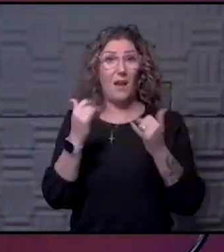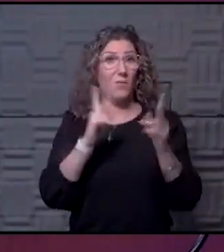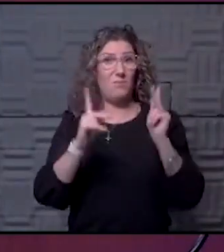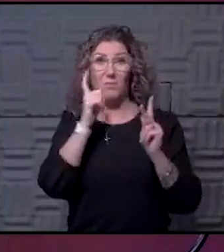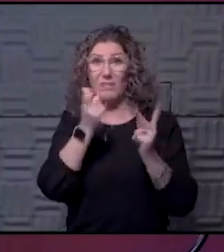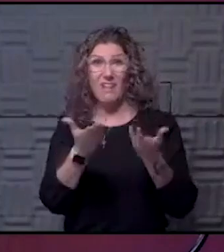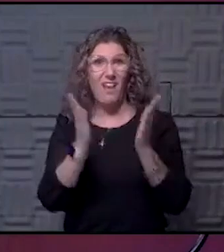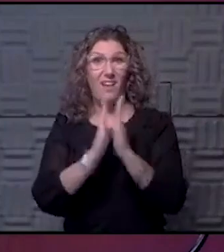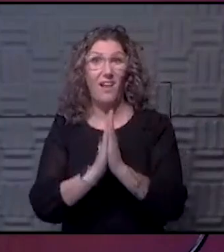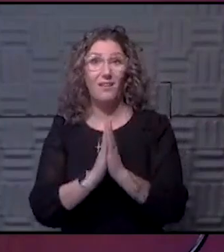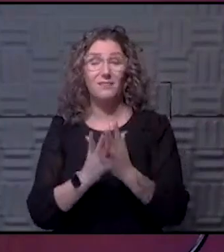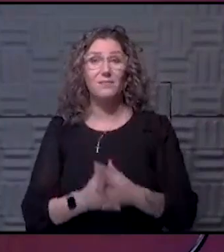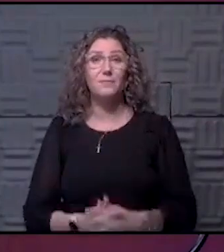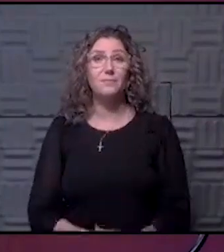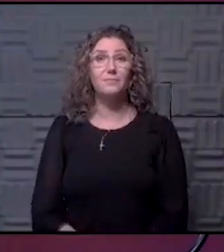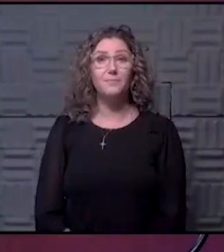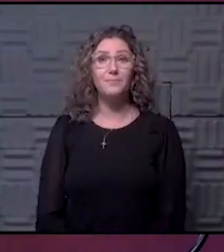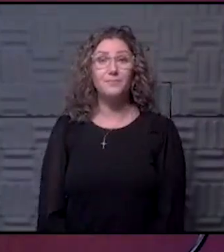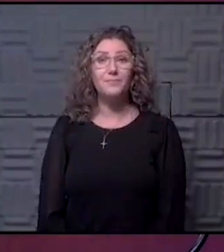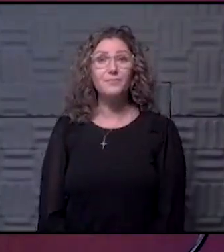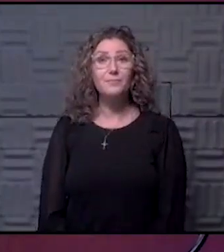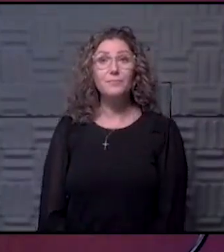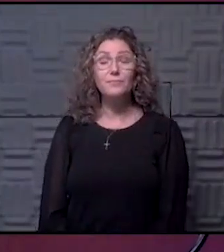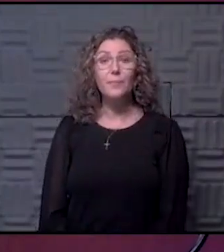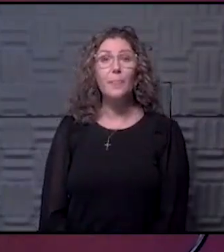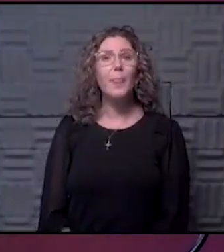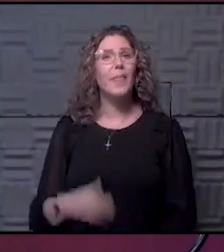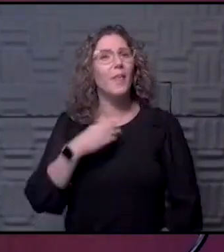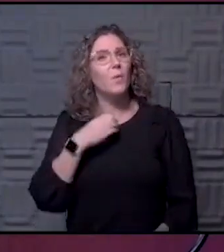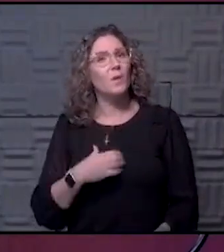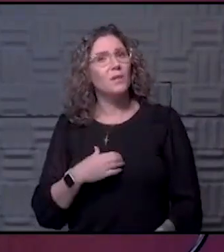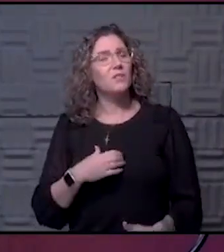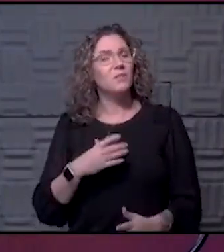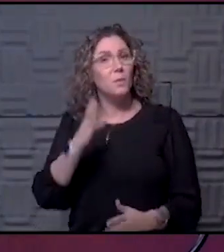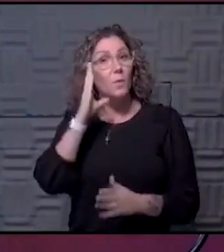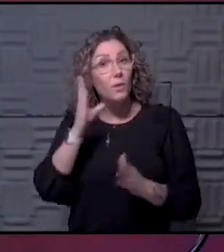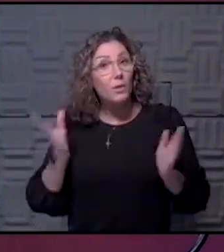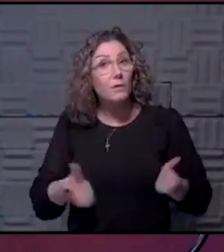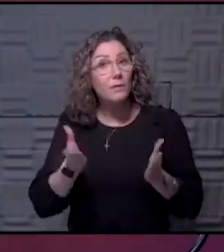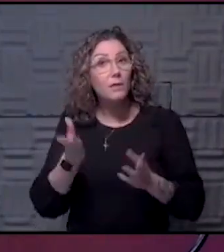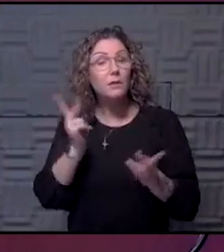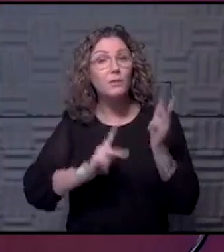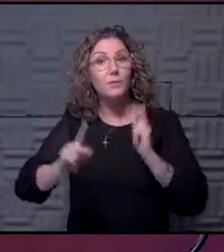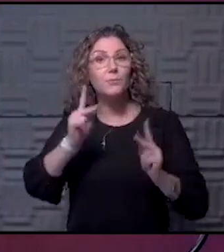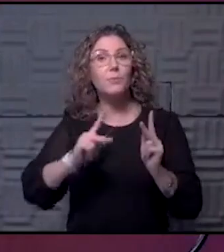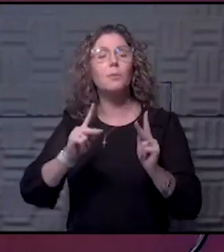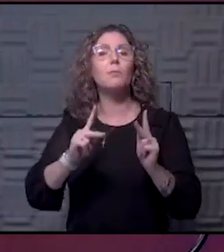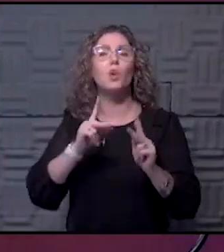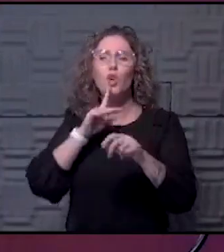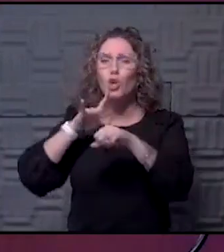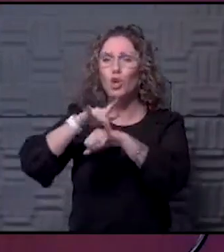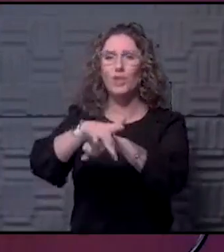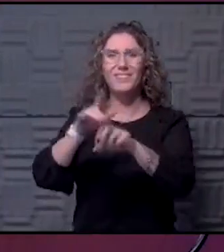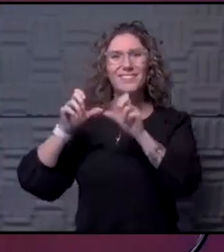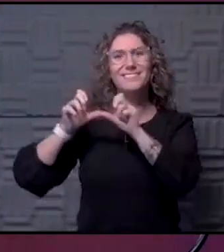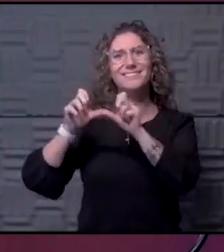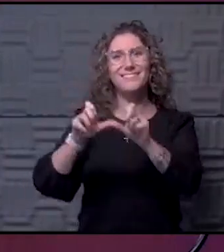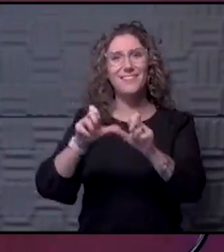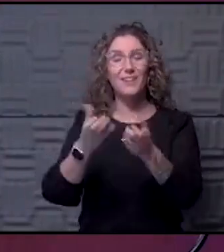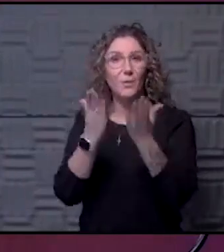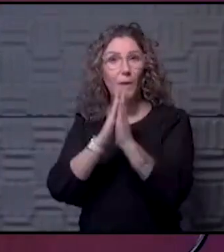anymore. And I wish I probably would have encouraged people earlier on to continue asking the